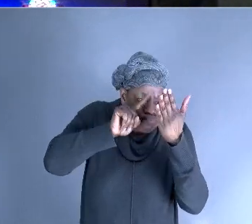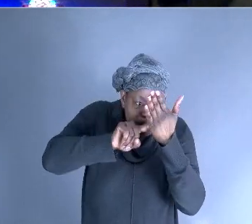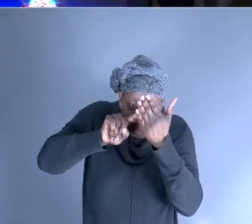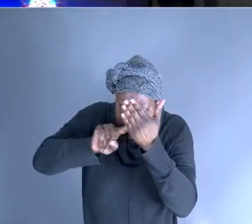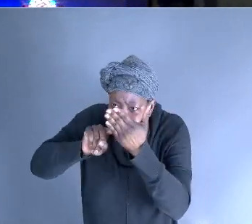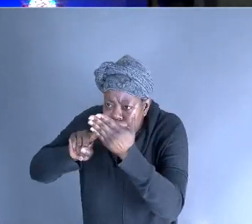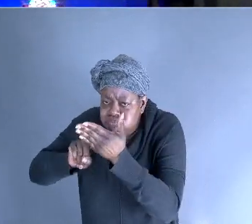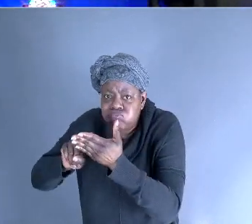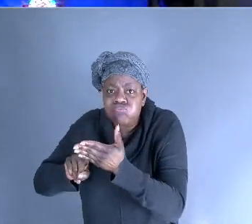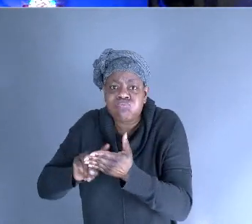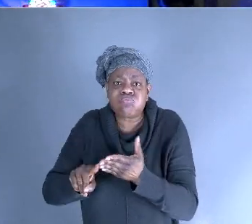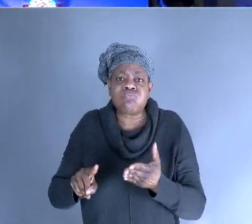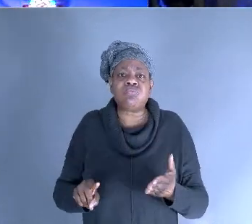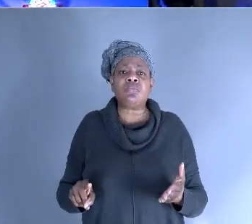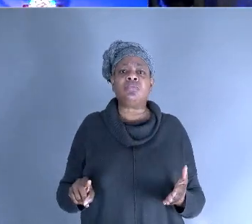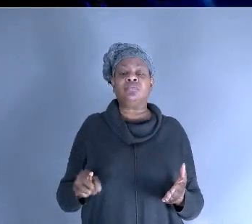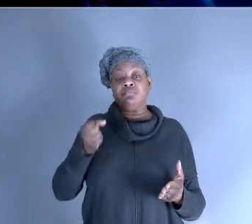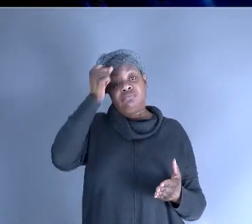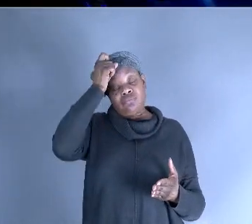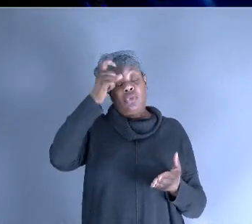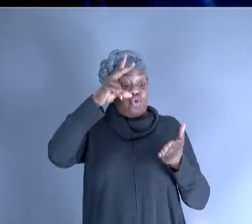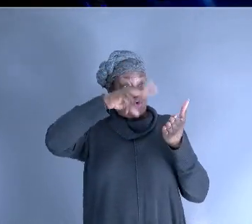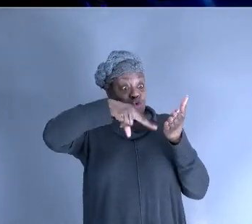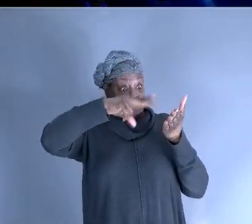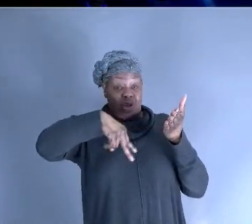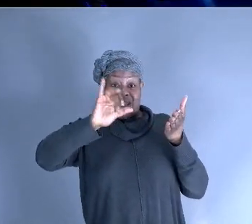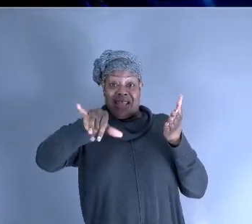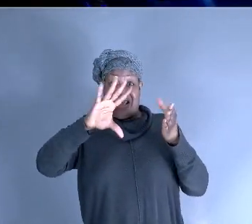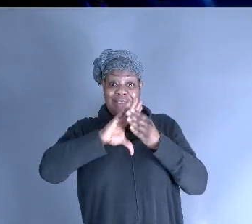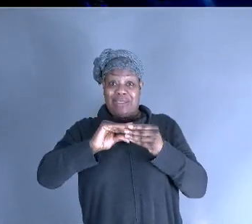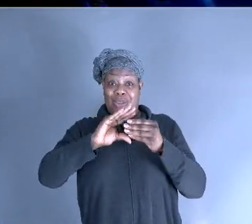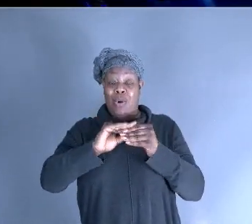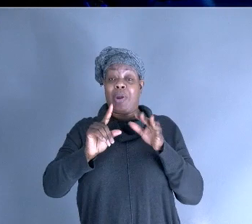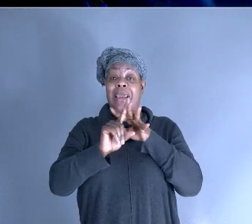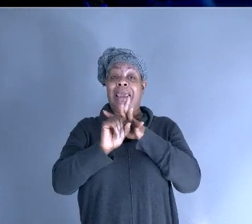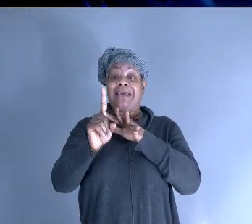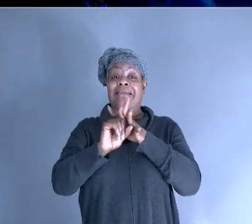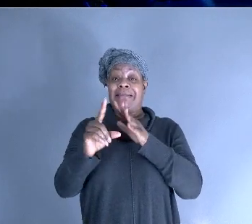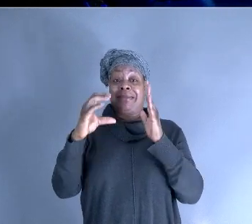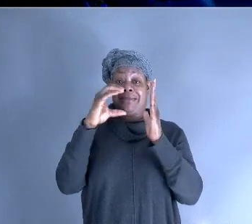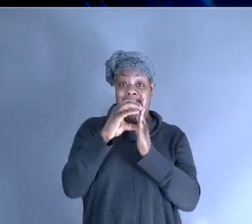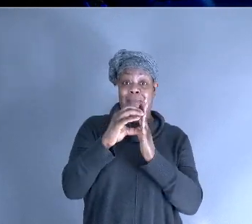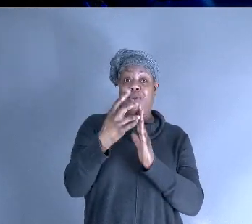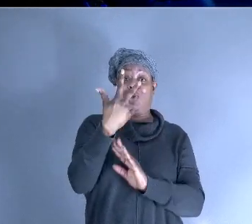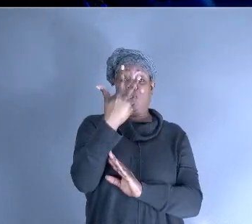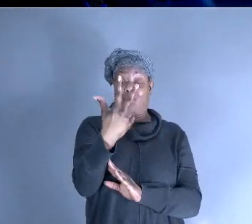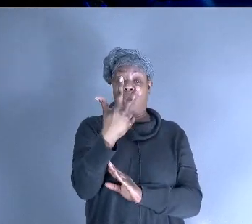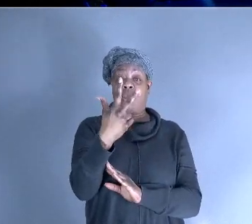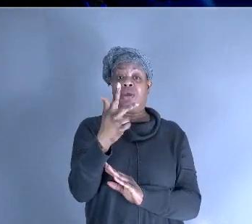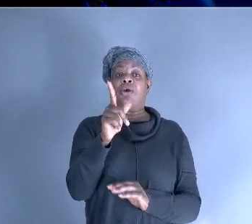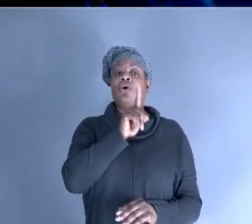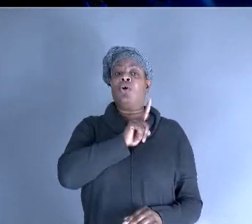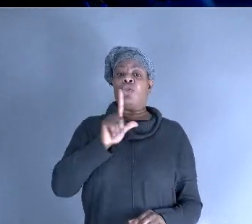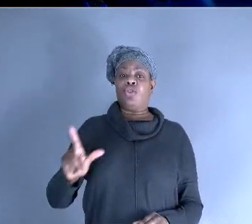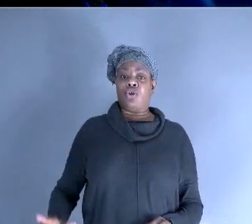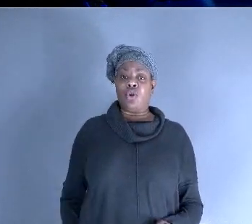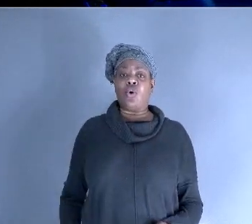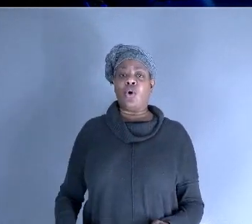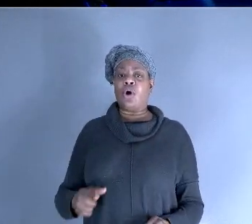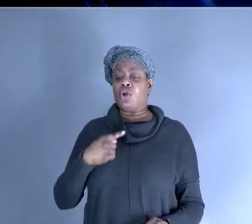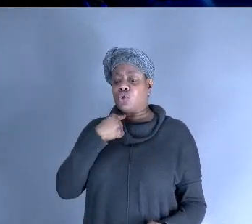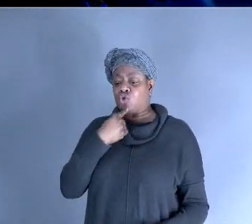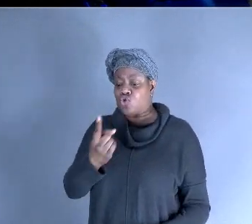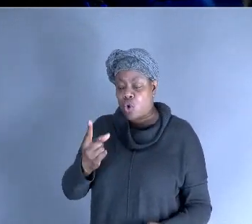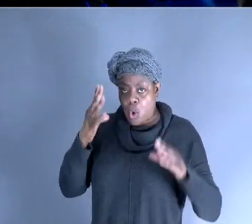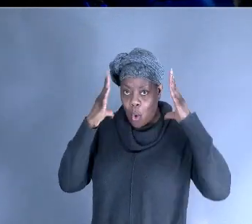even though we discovered by reading the text that in Exodus chapter 3, the Lord had said to Moses,